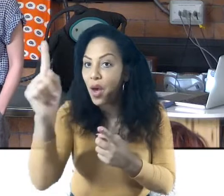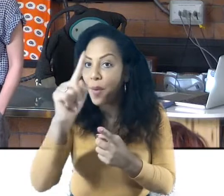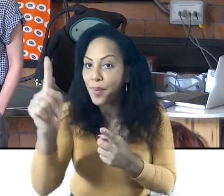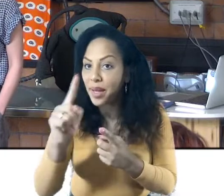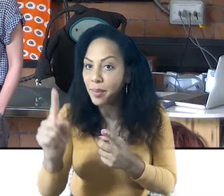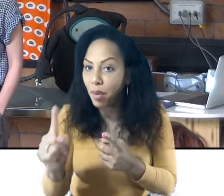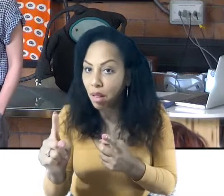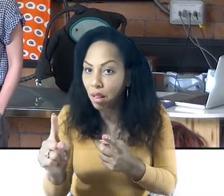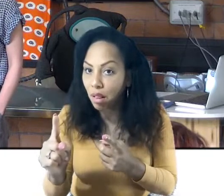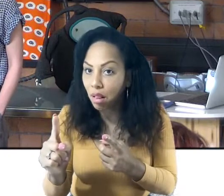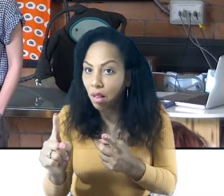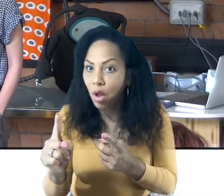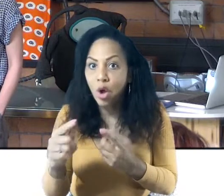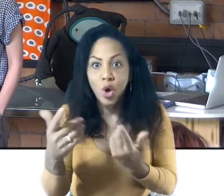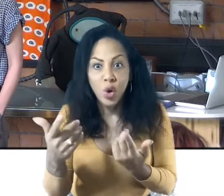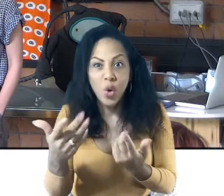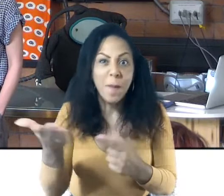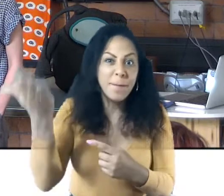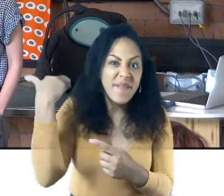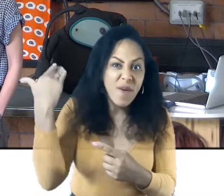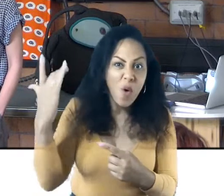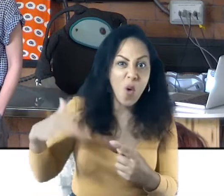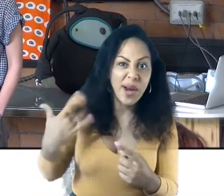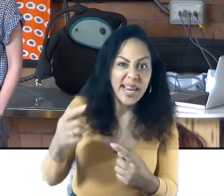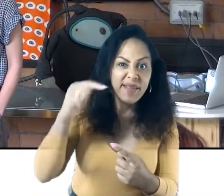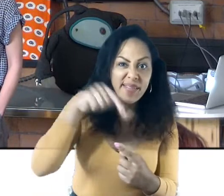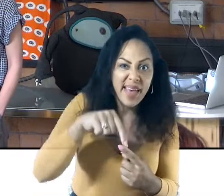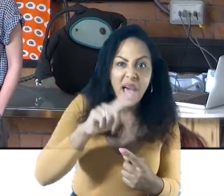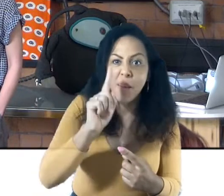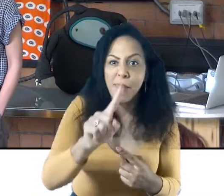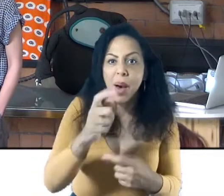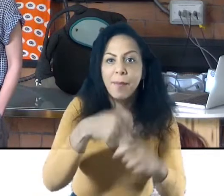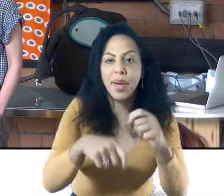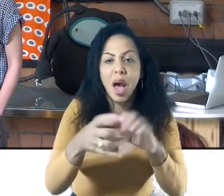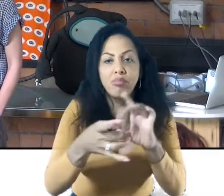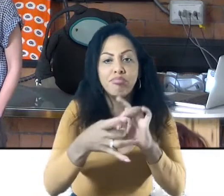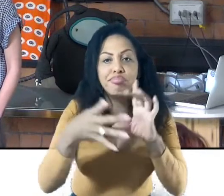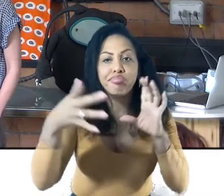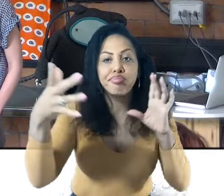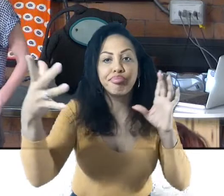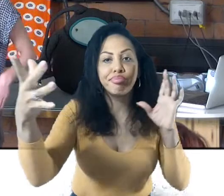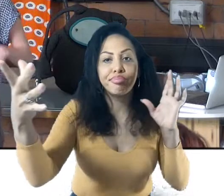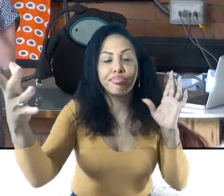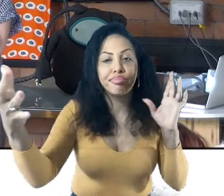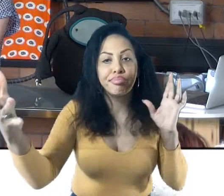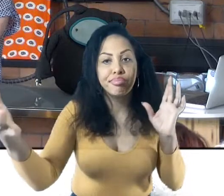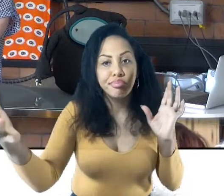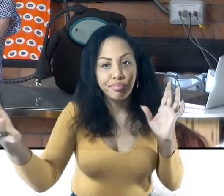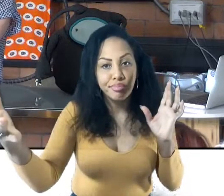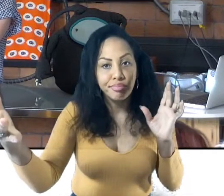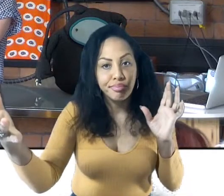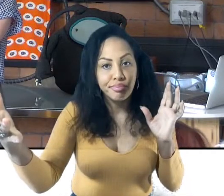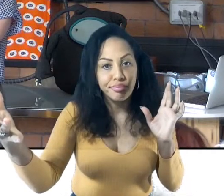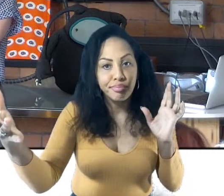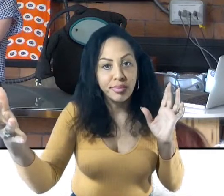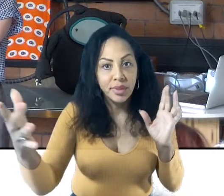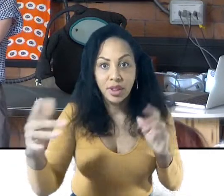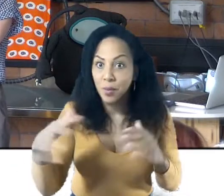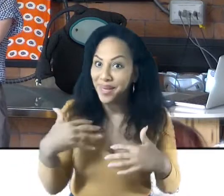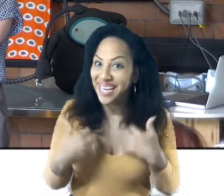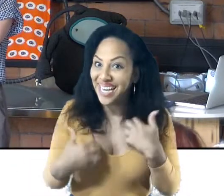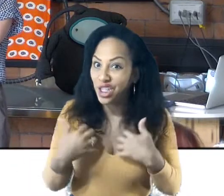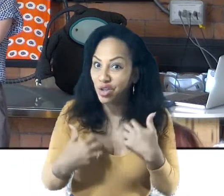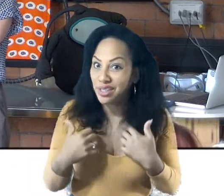on to say, would be lovely to get a sense of how far the Mount has travelled in people's minds. Oh, that's an amazing idea. What a